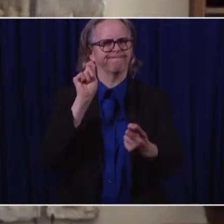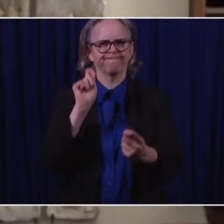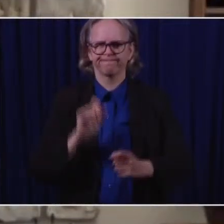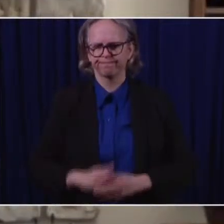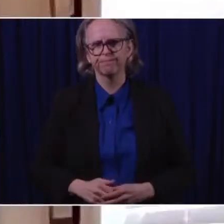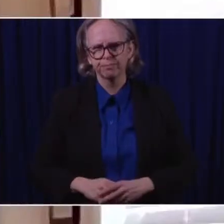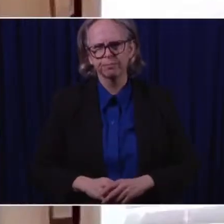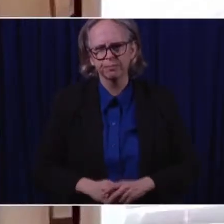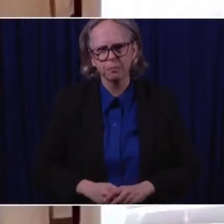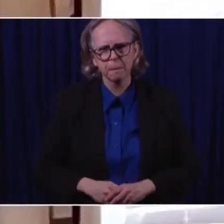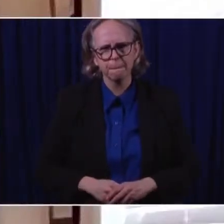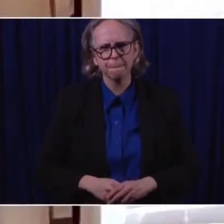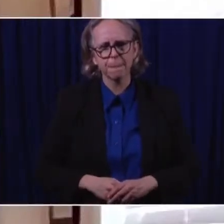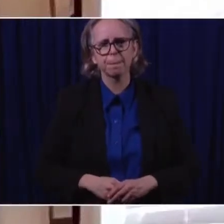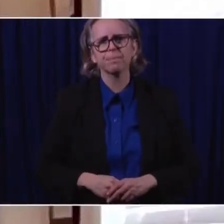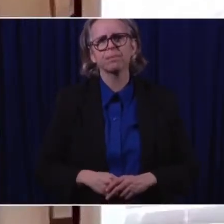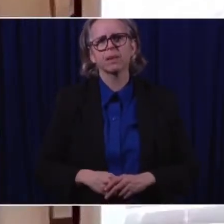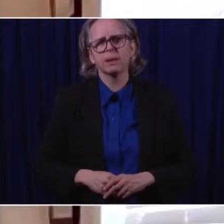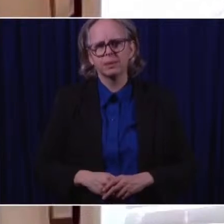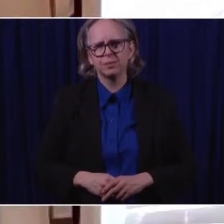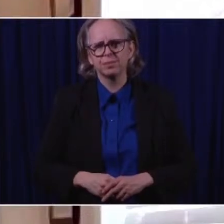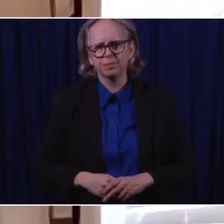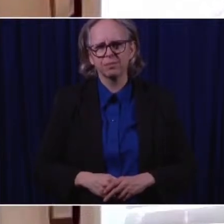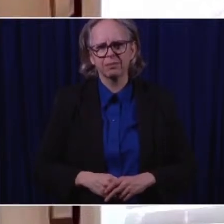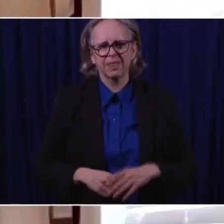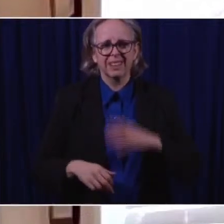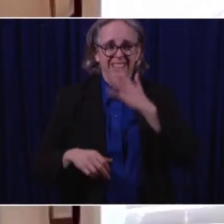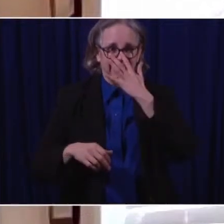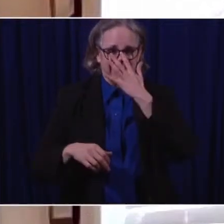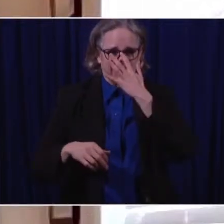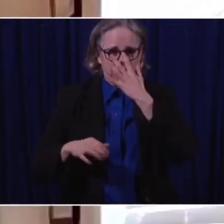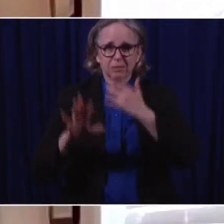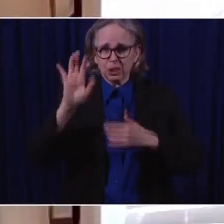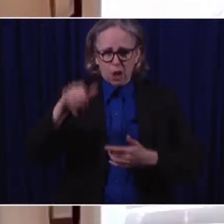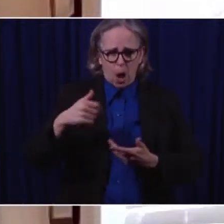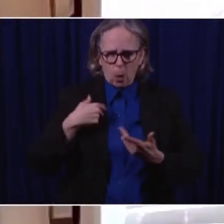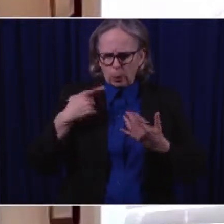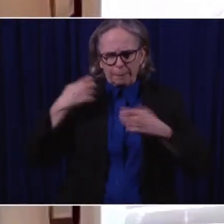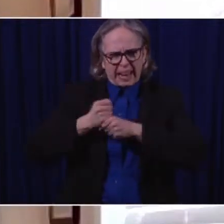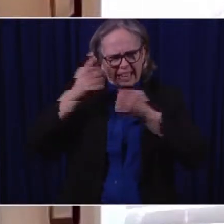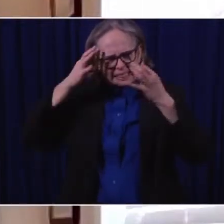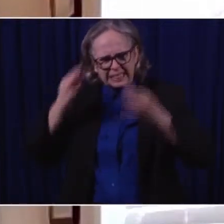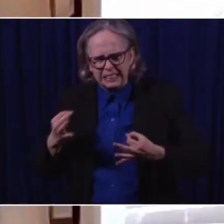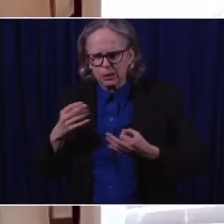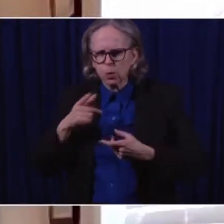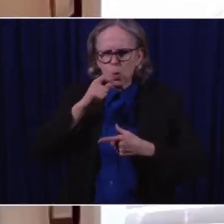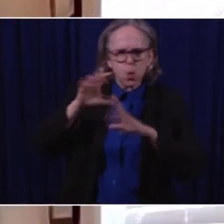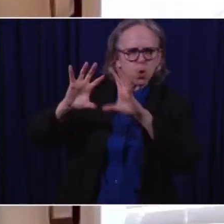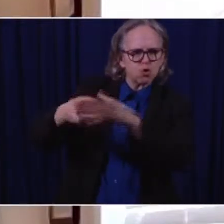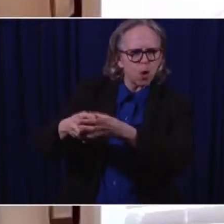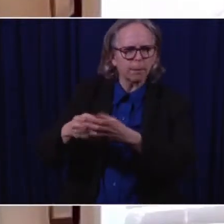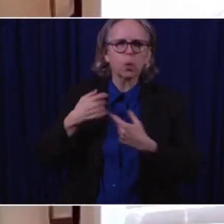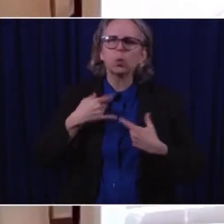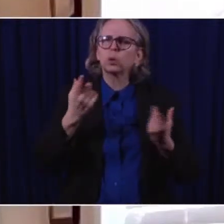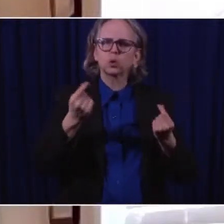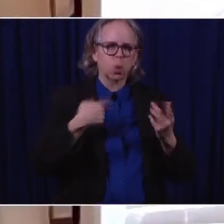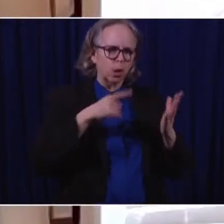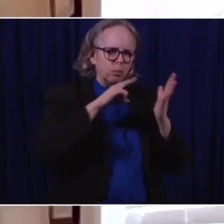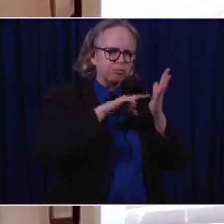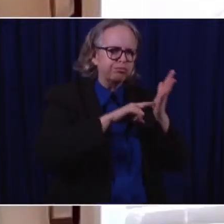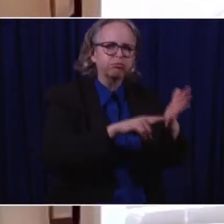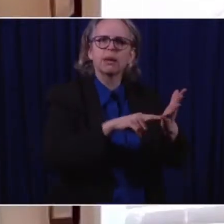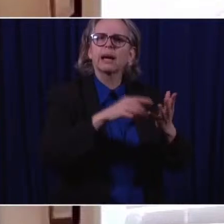As we looked at the literature, as we looked at the data that is available so far that provides us with